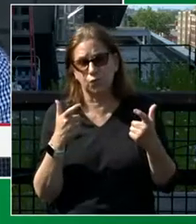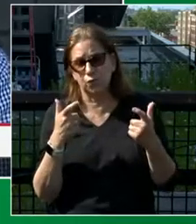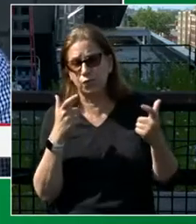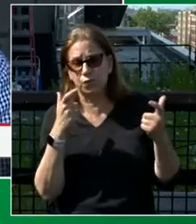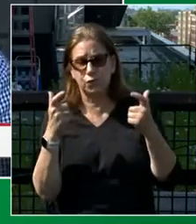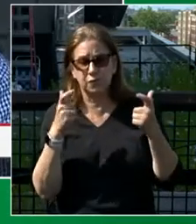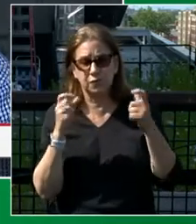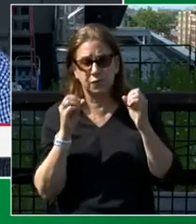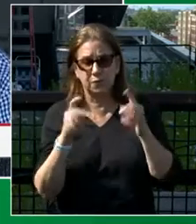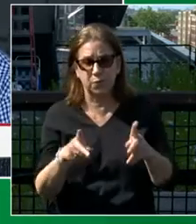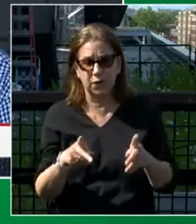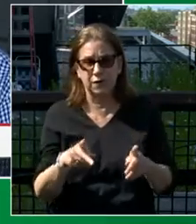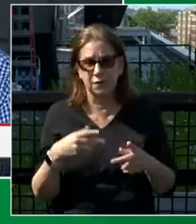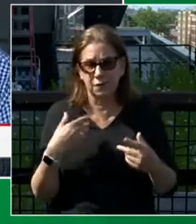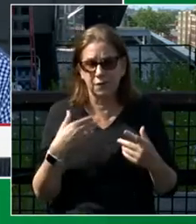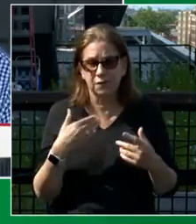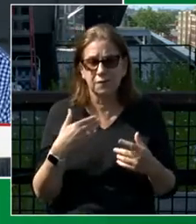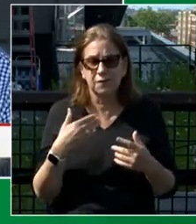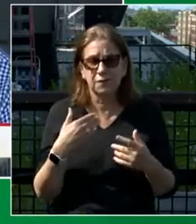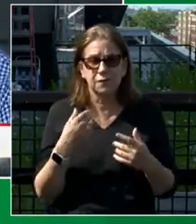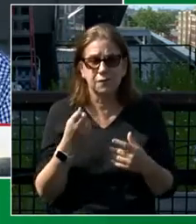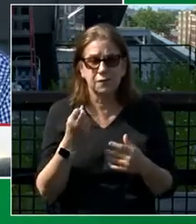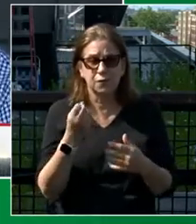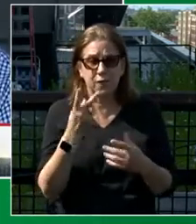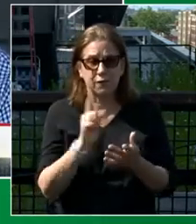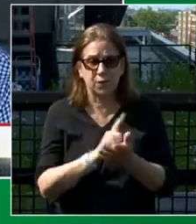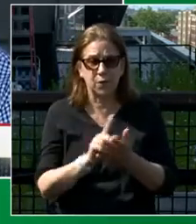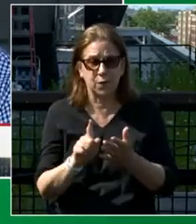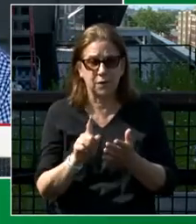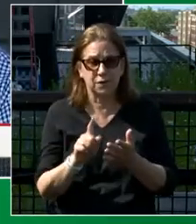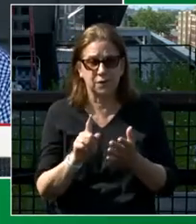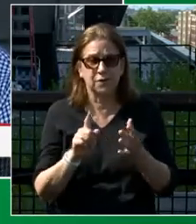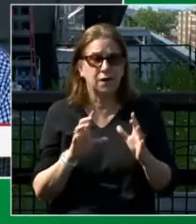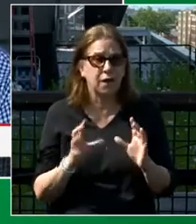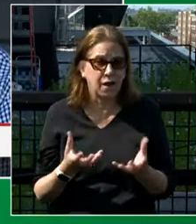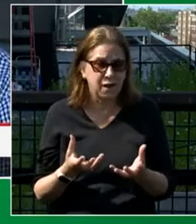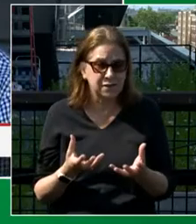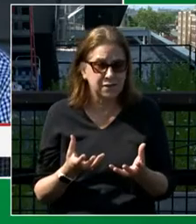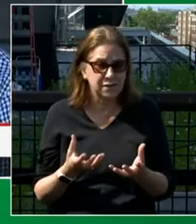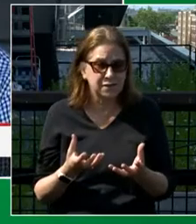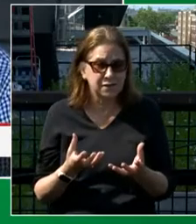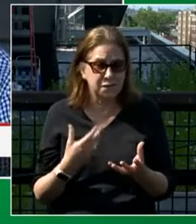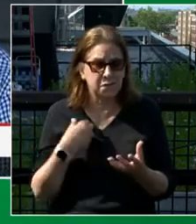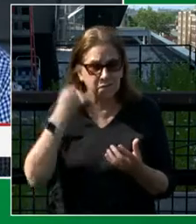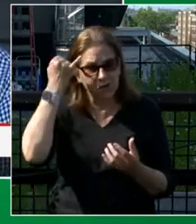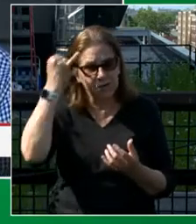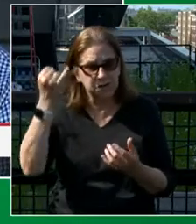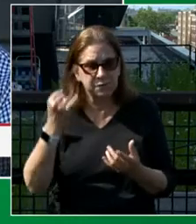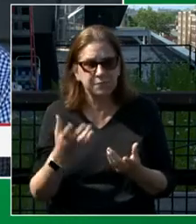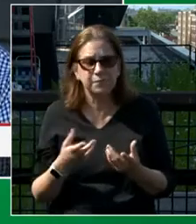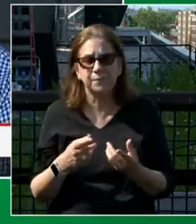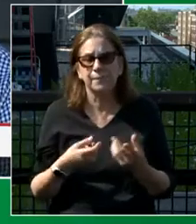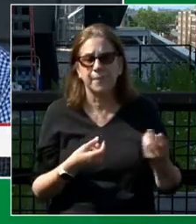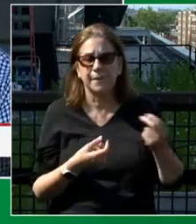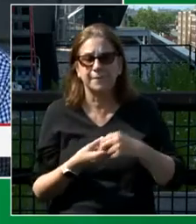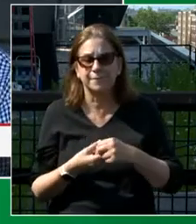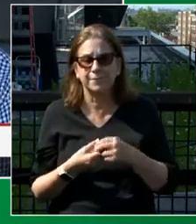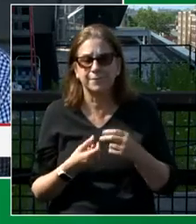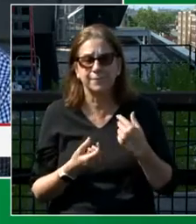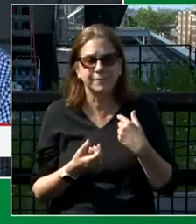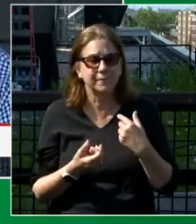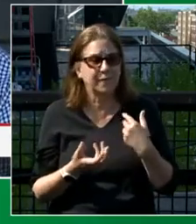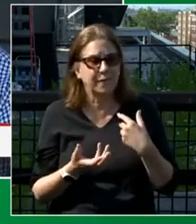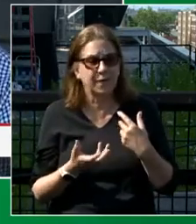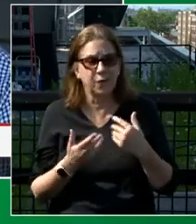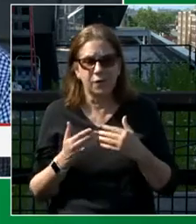on the shelf. So maybe you're thinking about a frozen dinner or some other innovative beverage, or something you're thinking about. And, we've